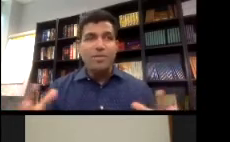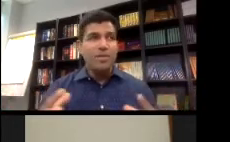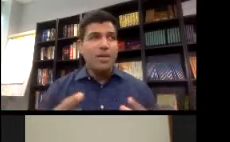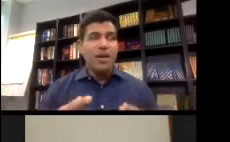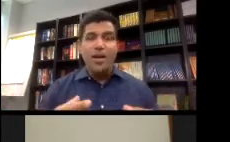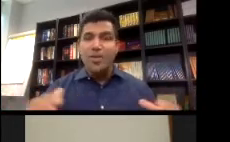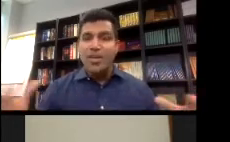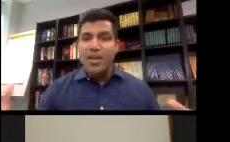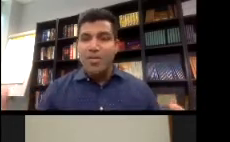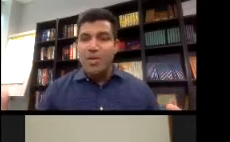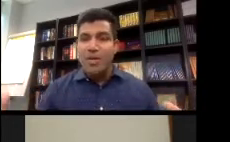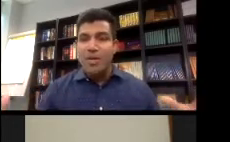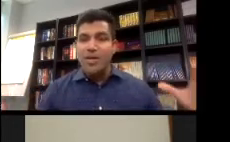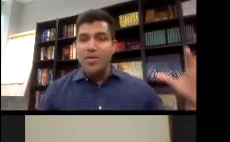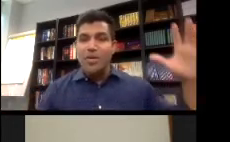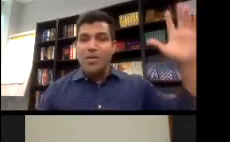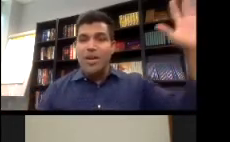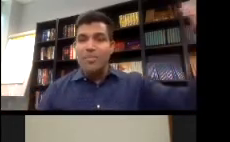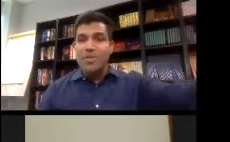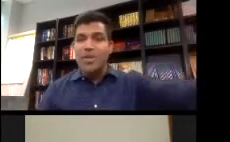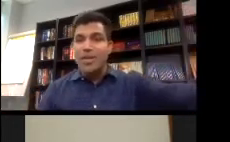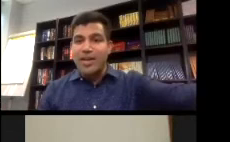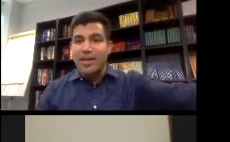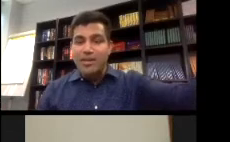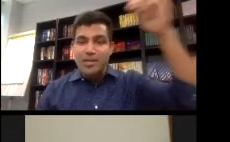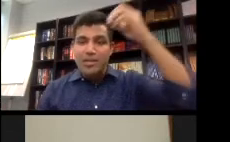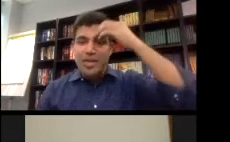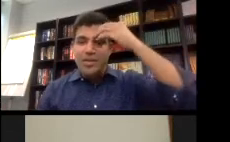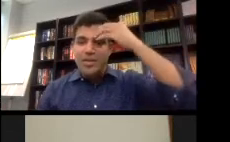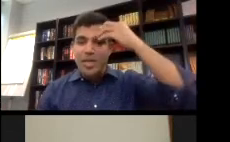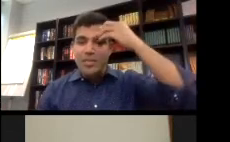water, I'm going to get out of here and go and climb tree